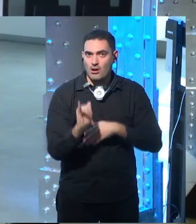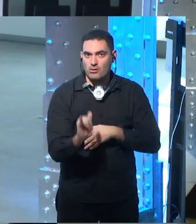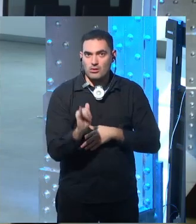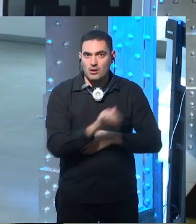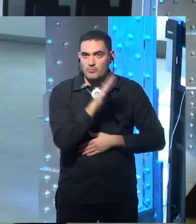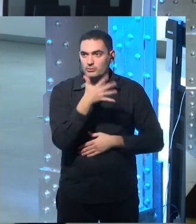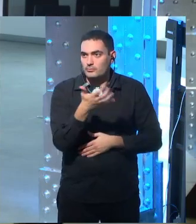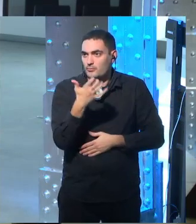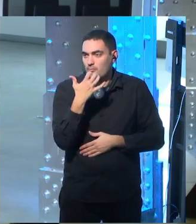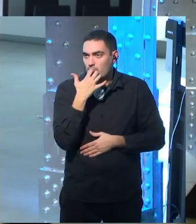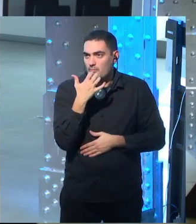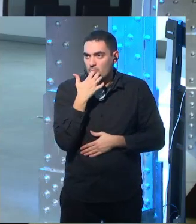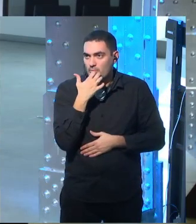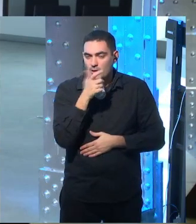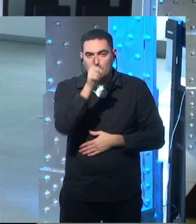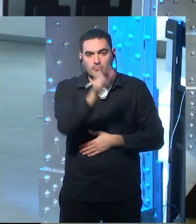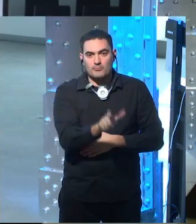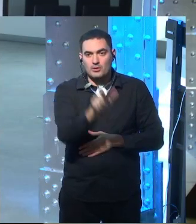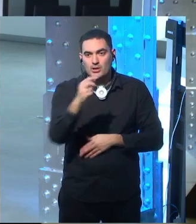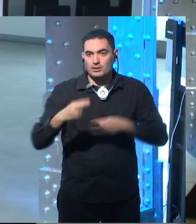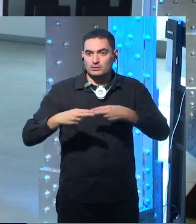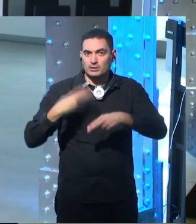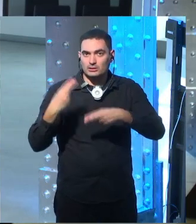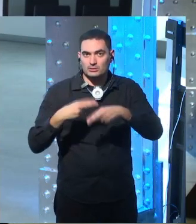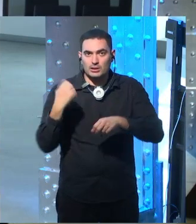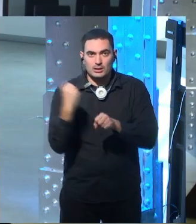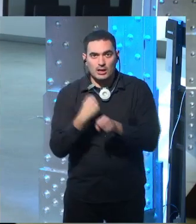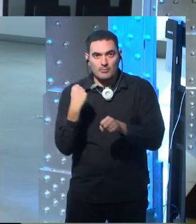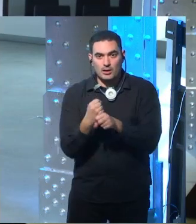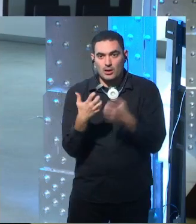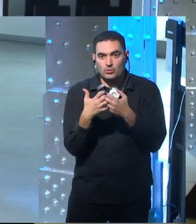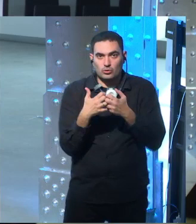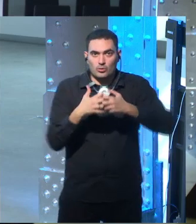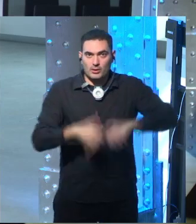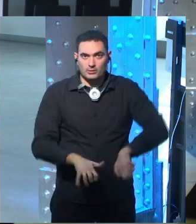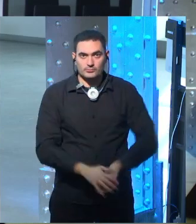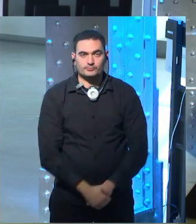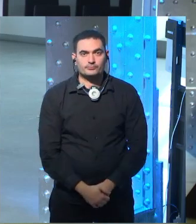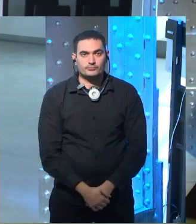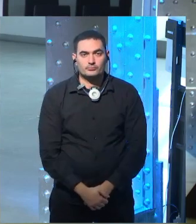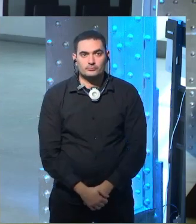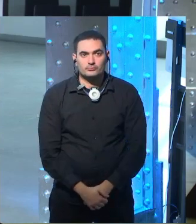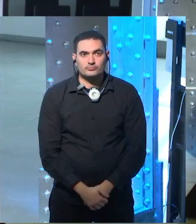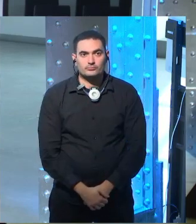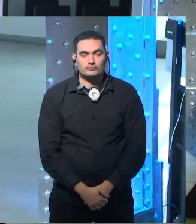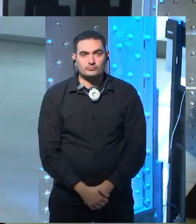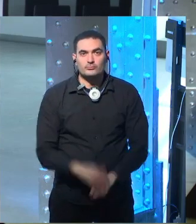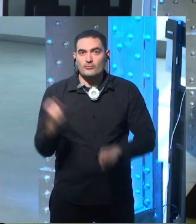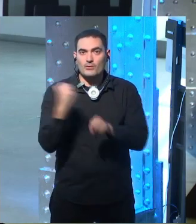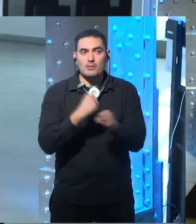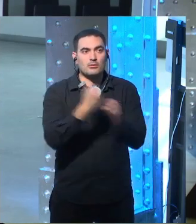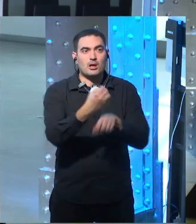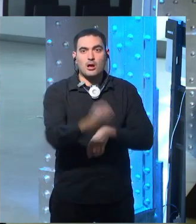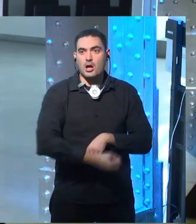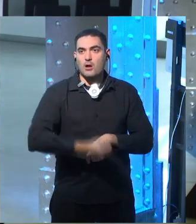drivers, all these jobs that exist in every local service economy, location after location is becoming